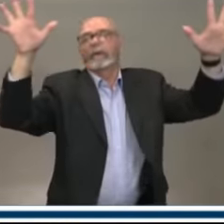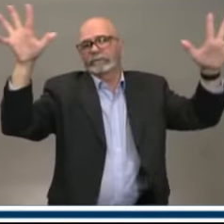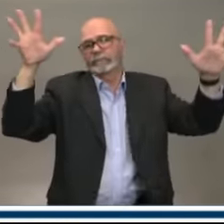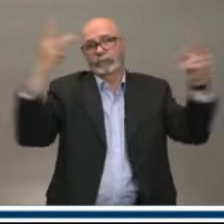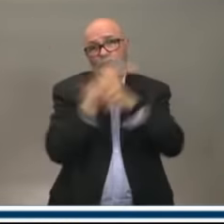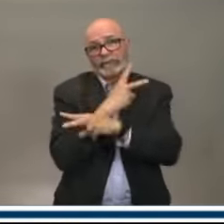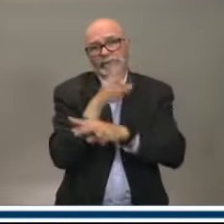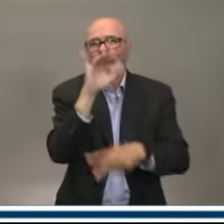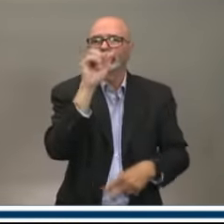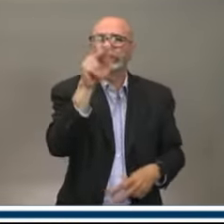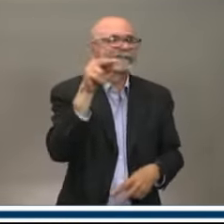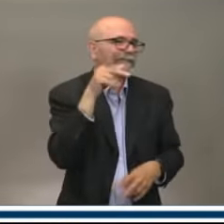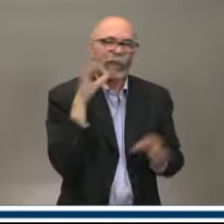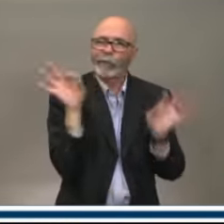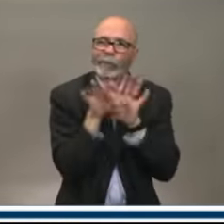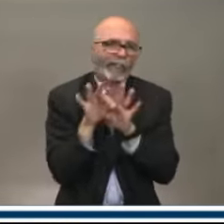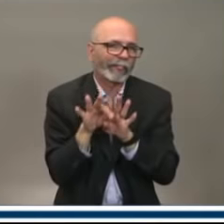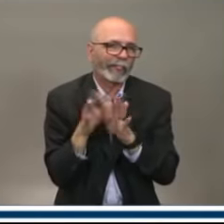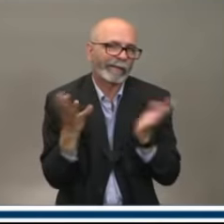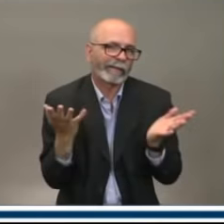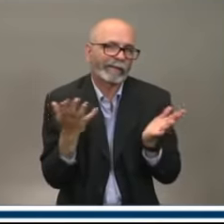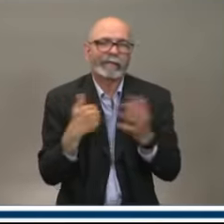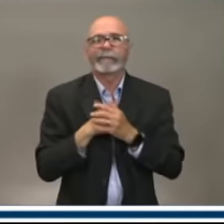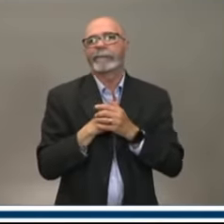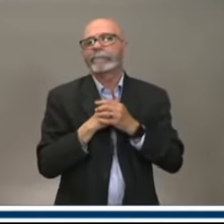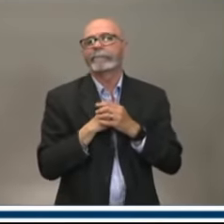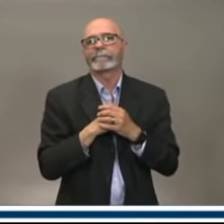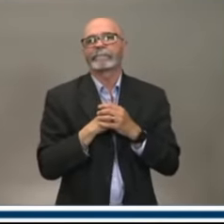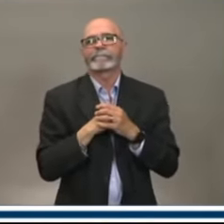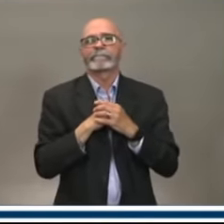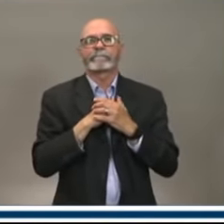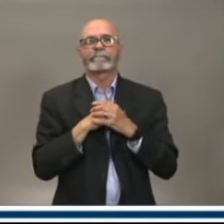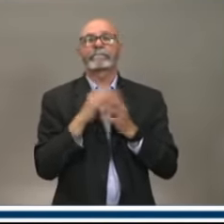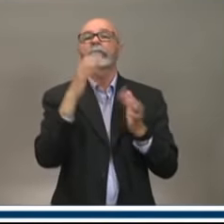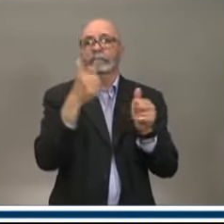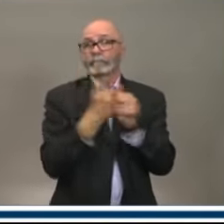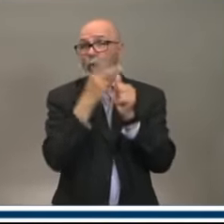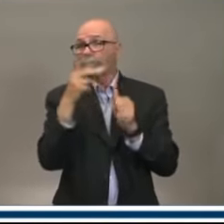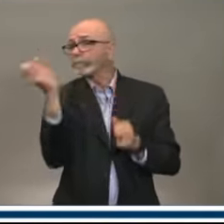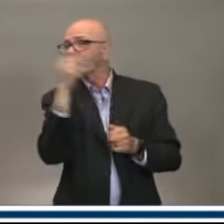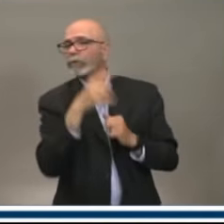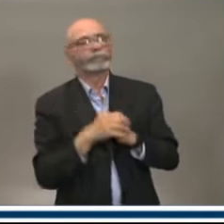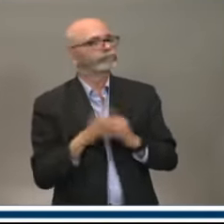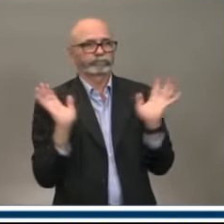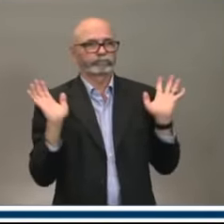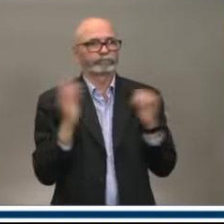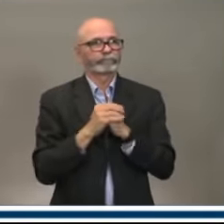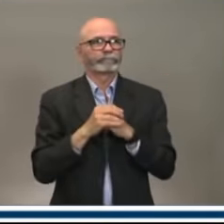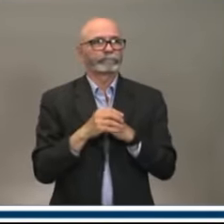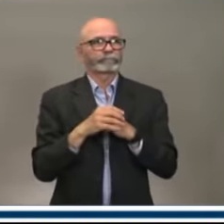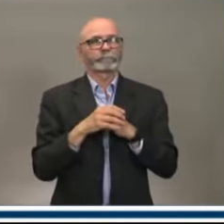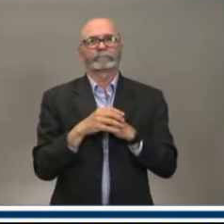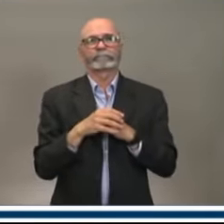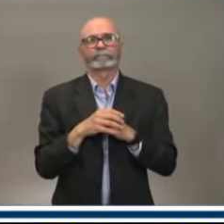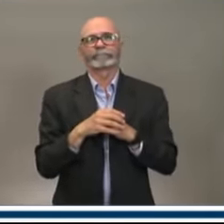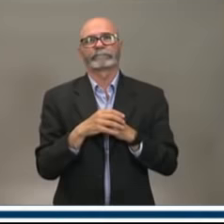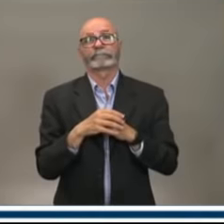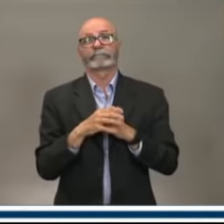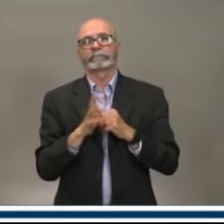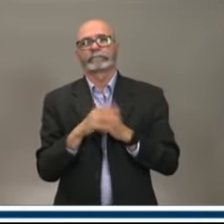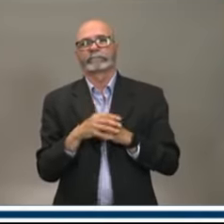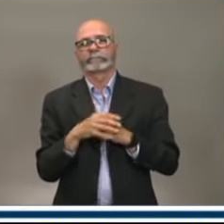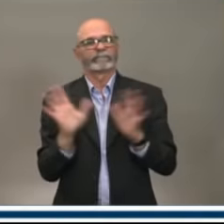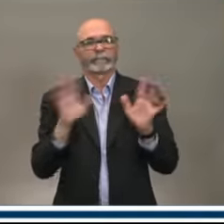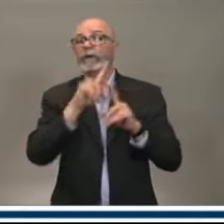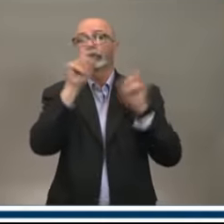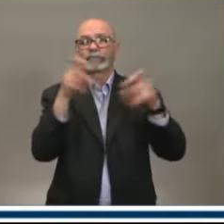spread. Bill, do you have a follow-up? Thank you, no. That's all the time we have today for questions. Thank you,